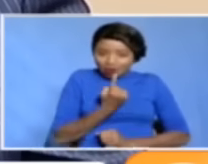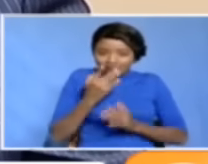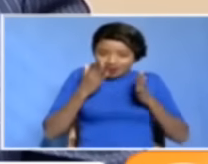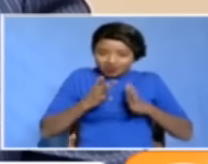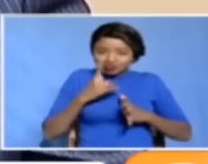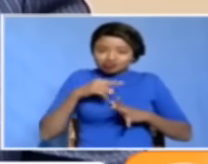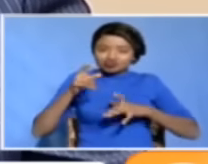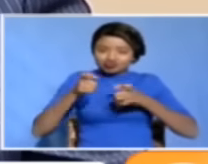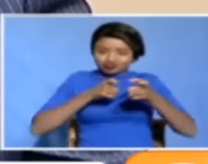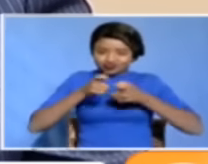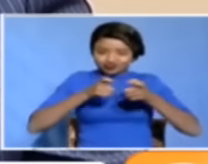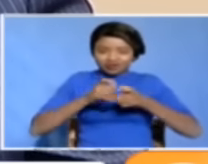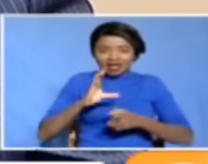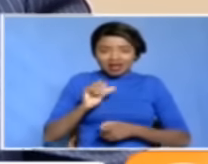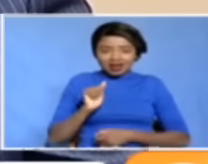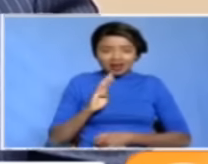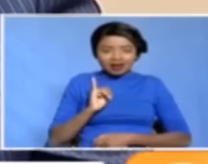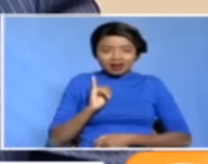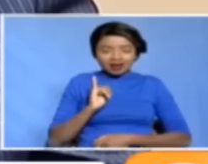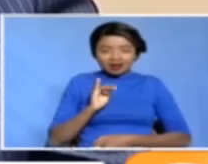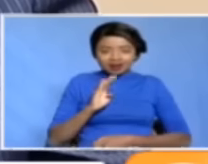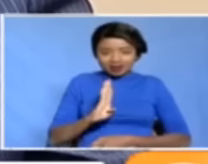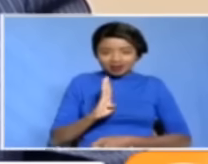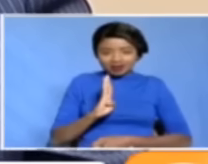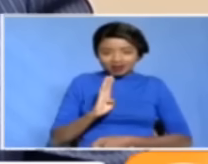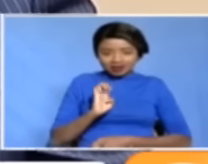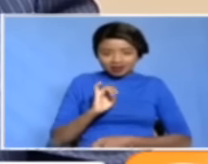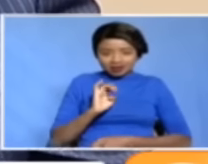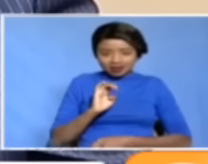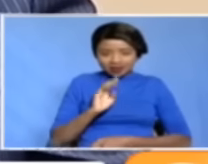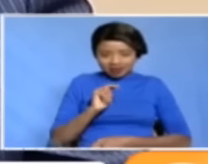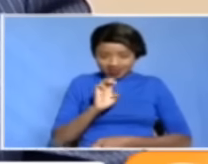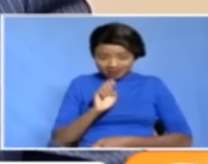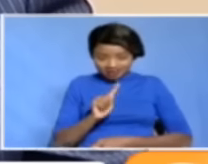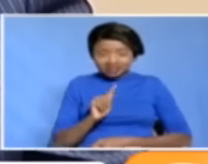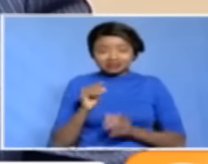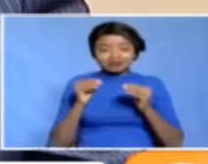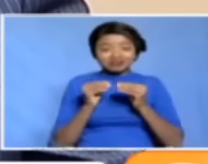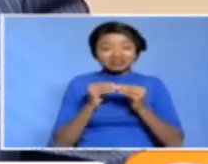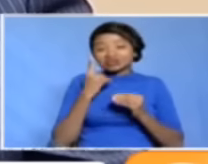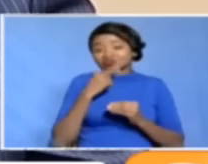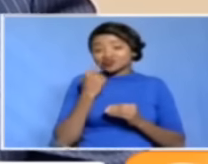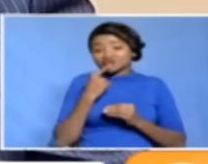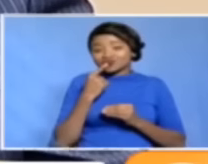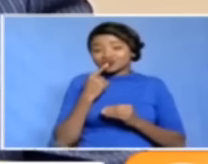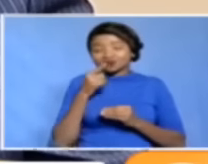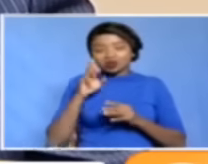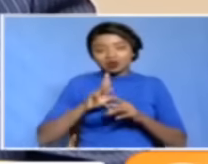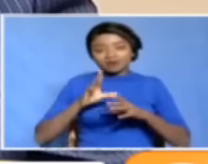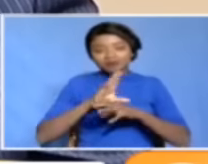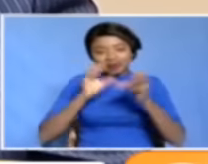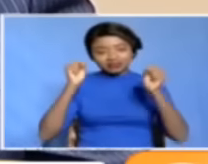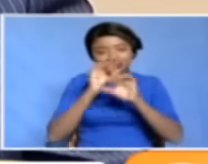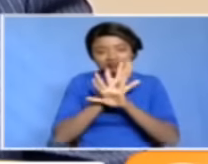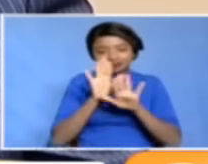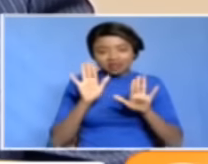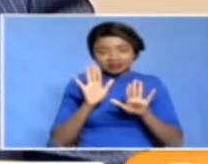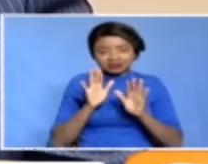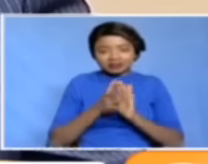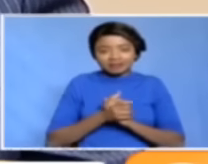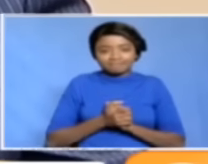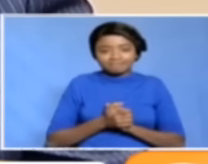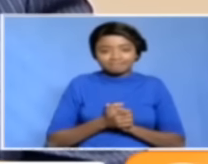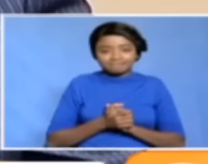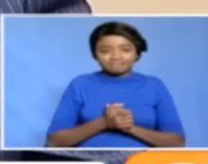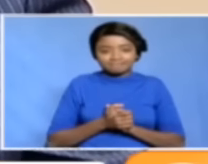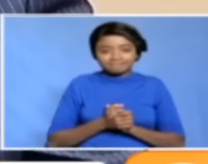President. It's not a Cabinet meeting, of course. Yes. It's a committee. So this is just a committee, and there are very many committees. Even today, the Deputy President was chairing the